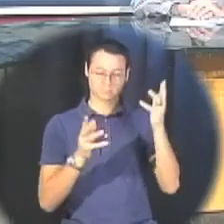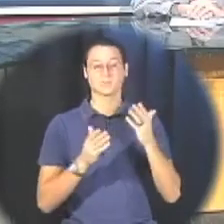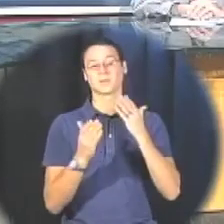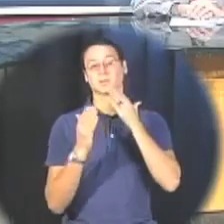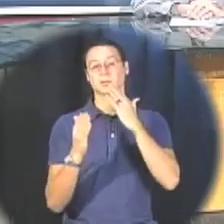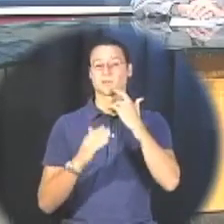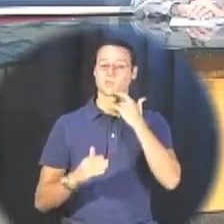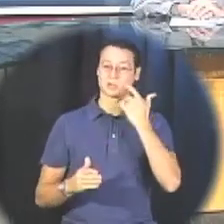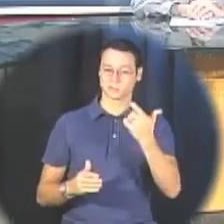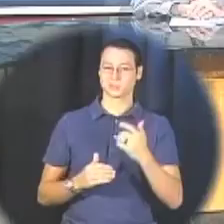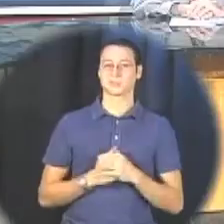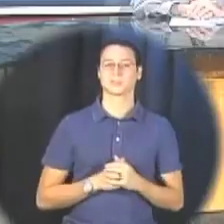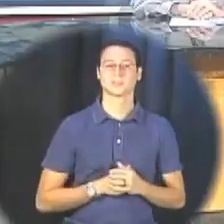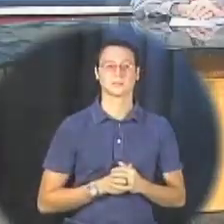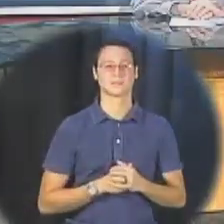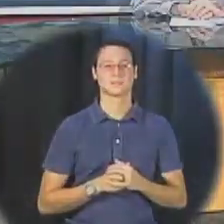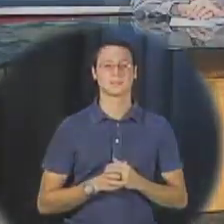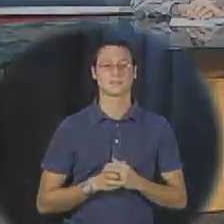News Thursday.